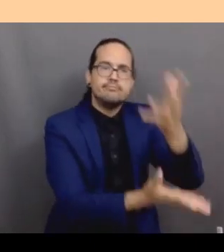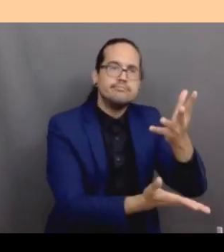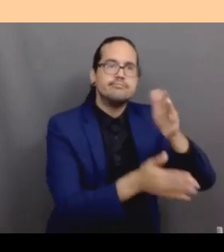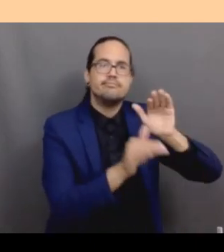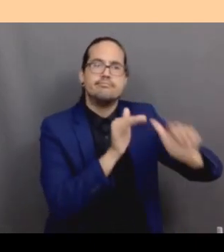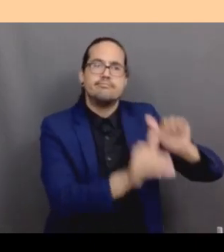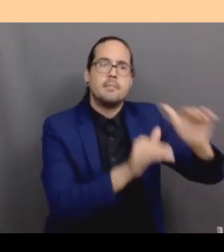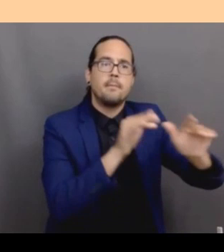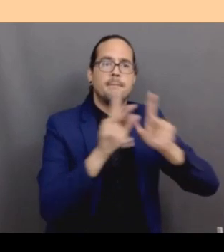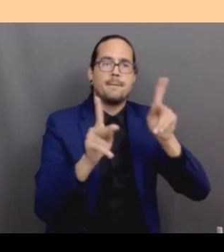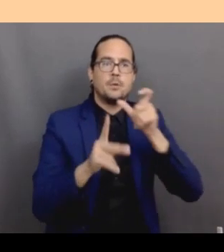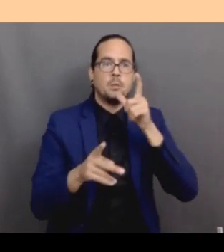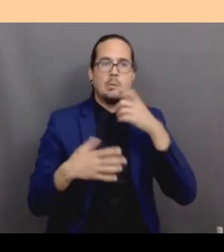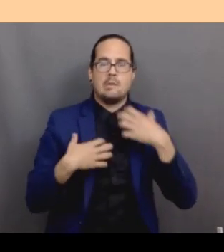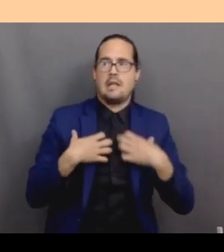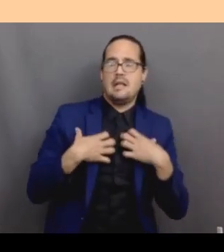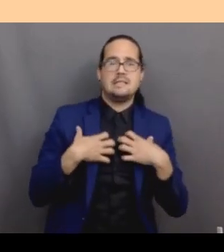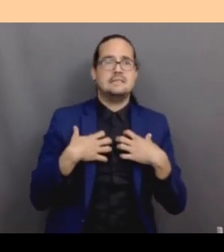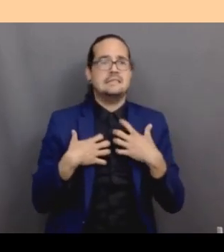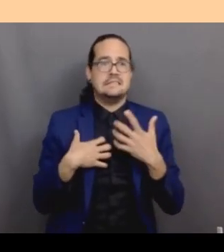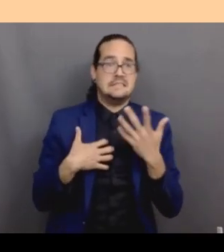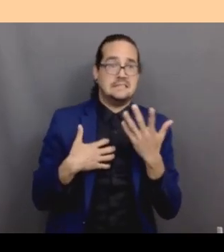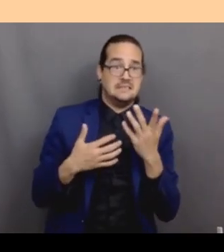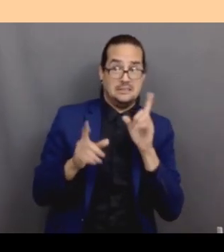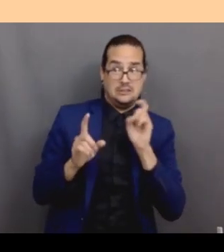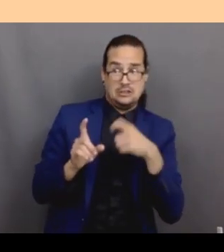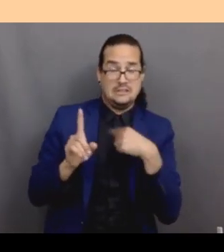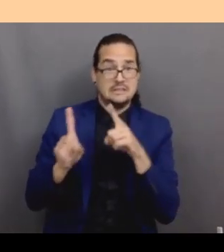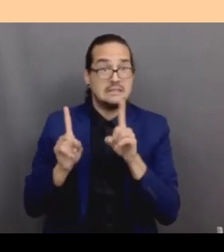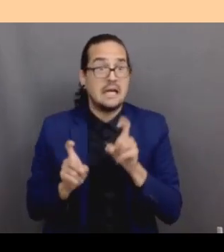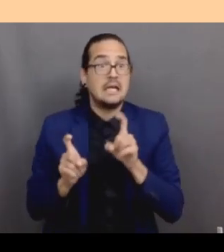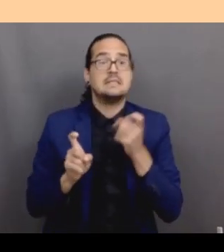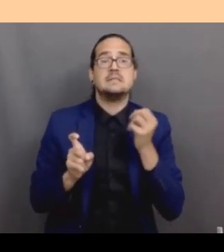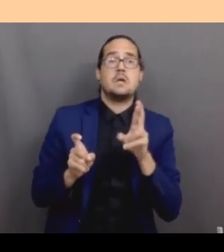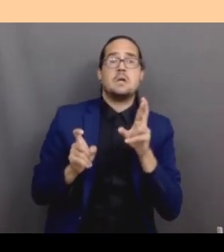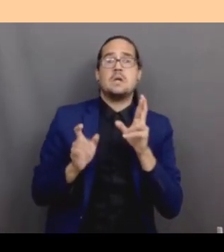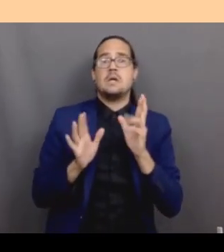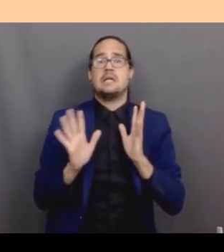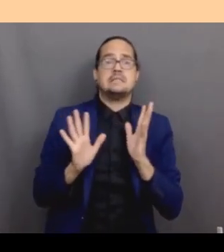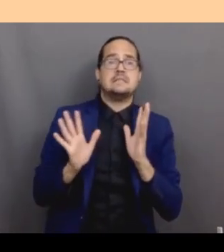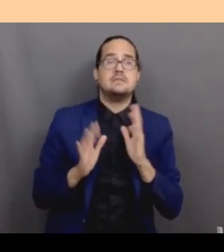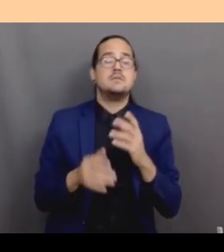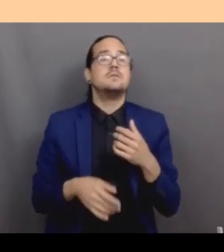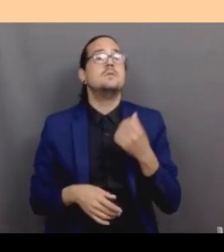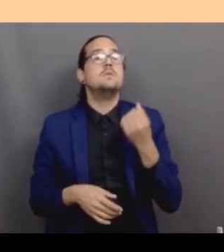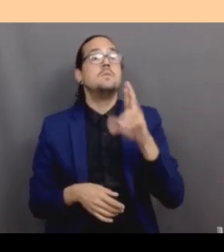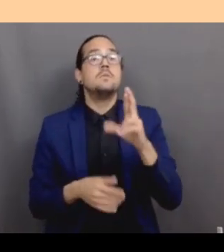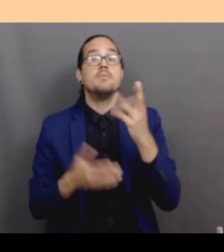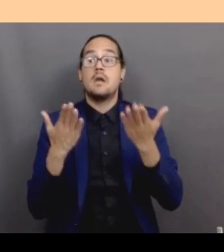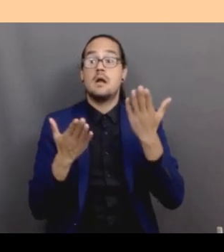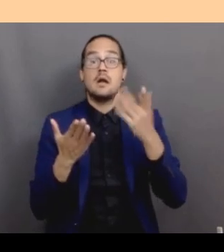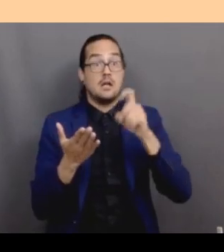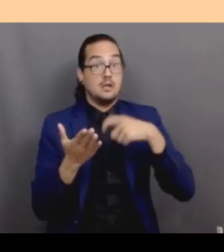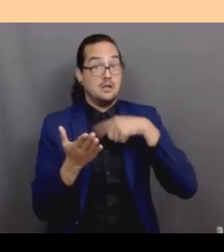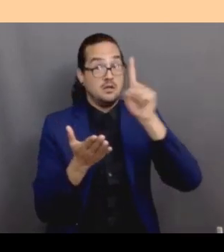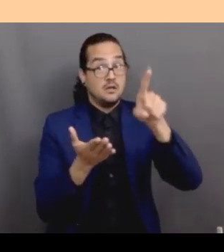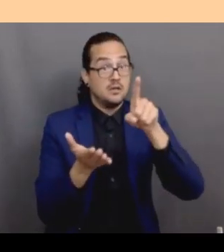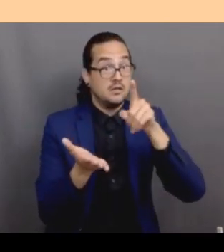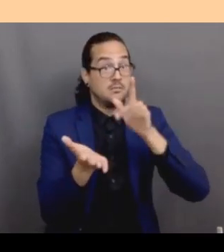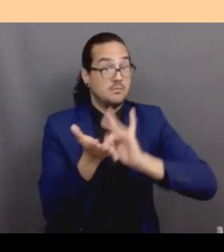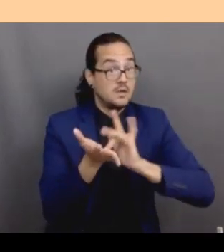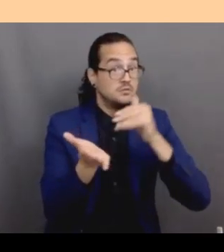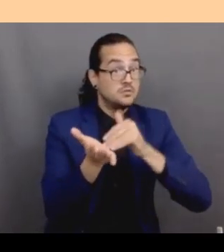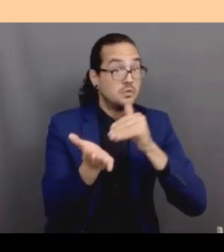like testing or seeking medical help, especially those that might be undocumented representatives here in our community. And then Dr. Lisa, perhaps you